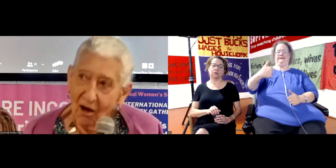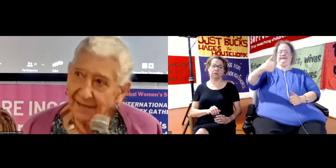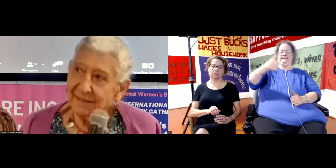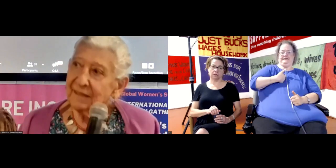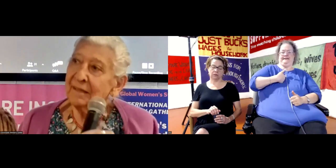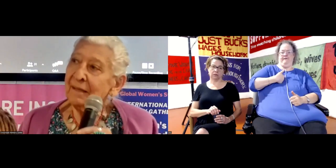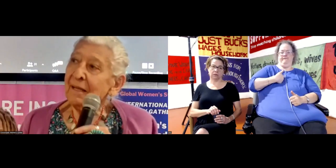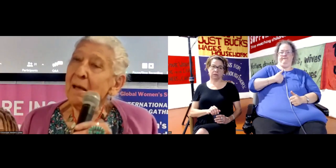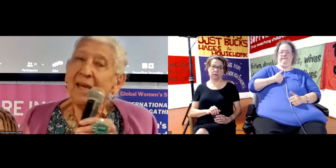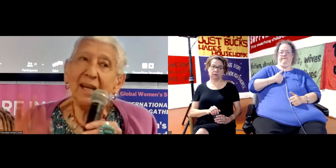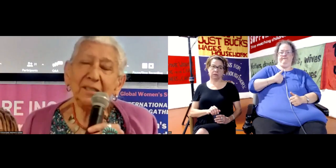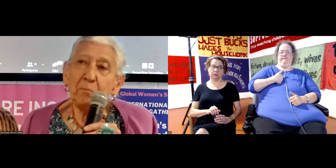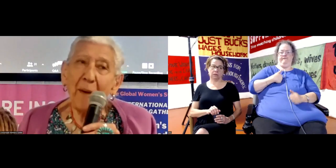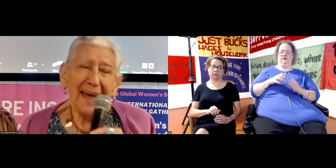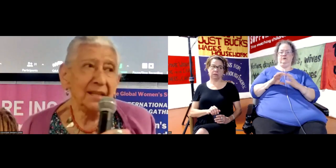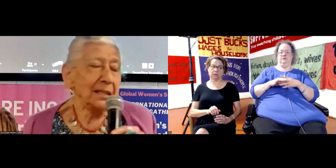self-aligned,